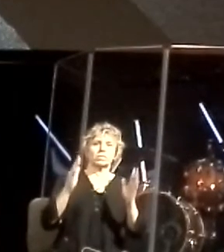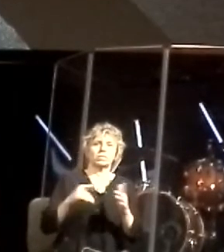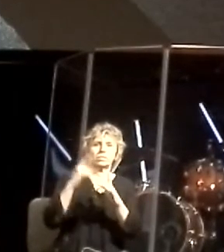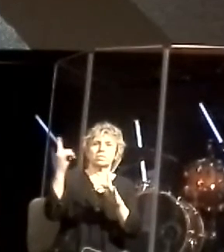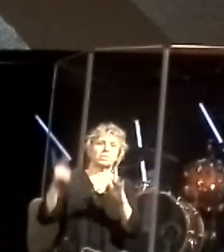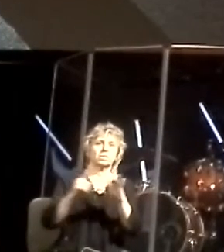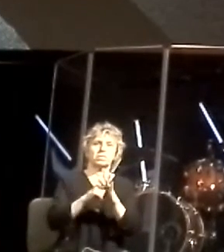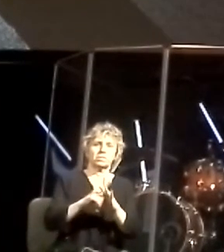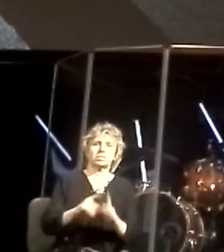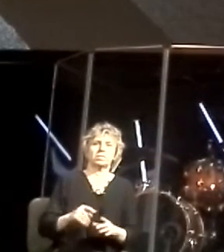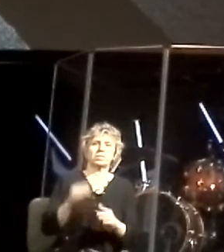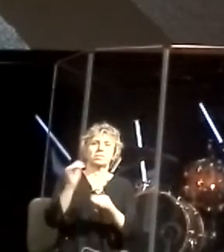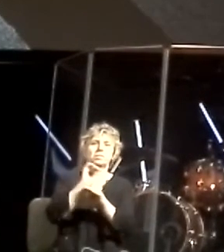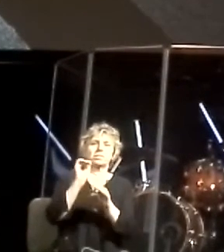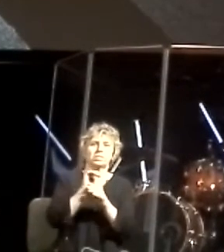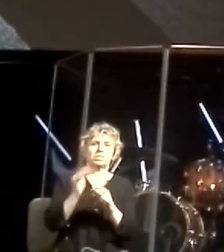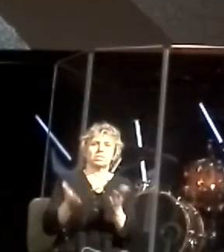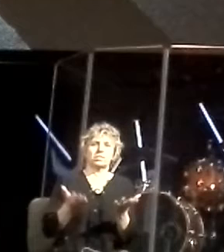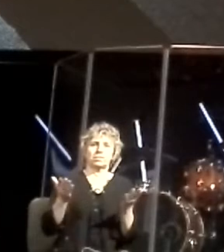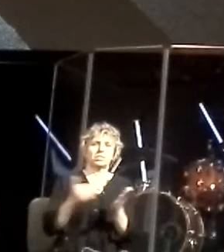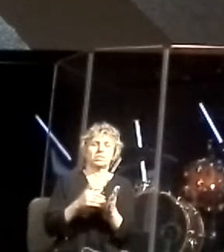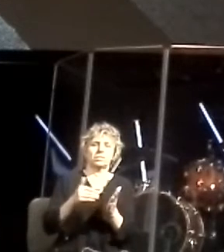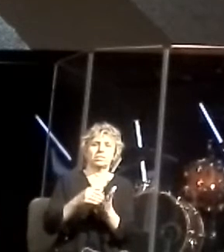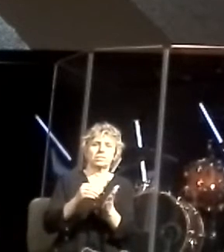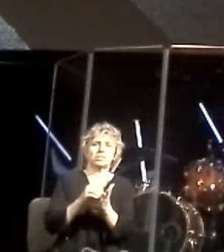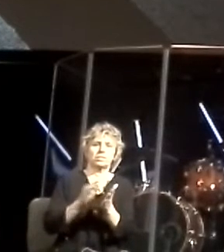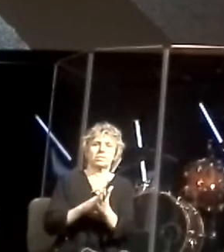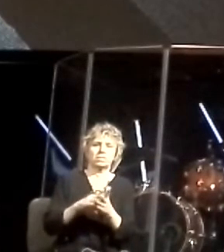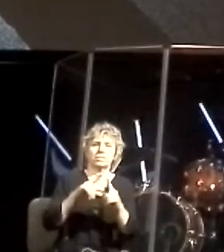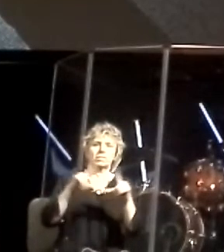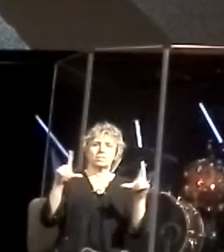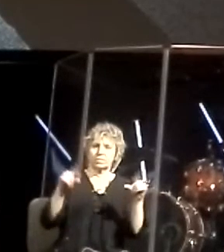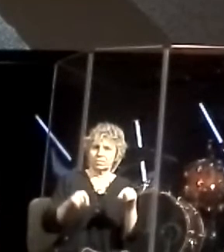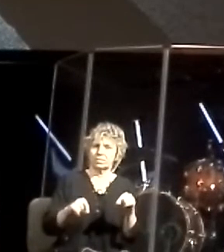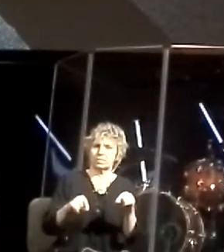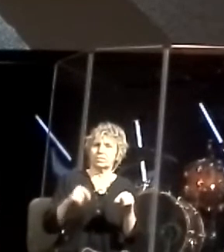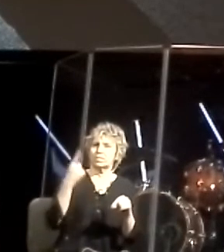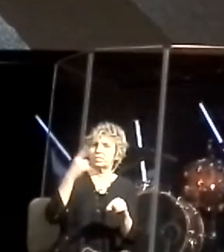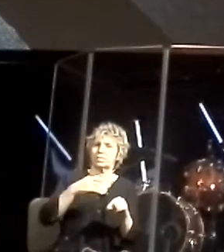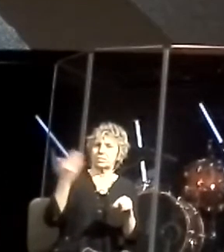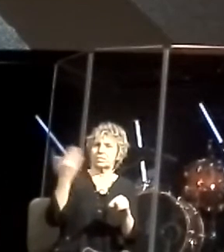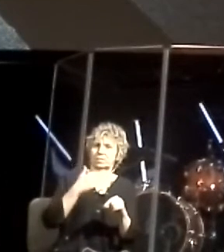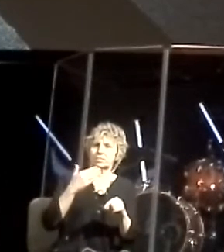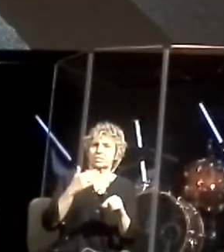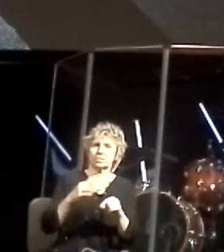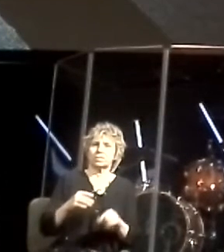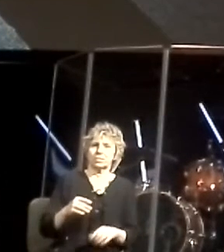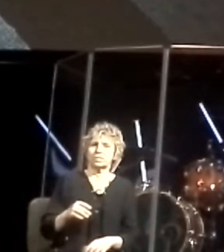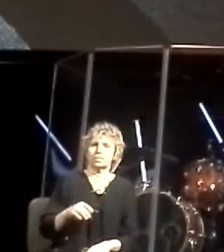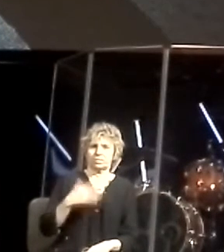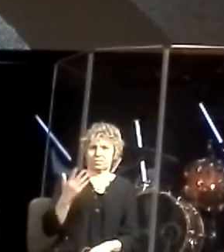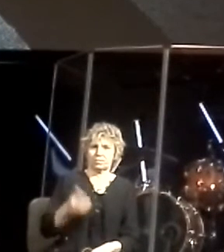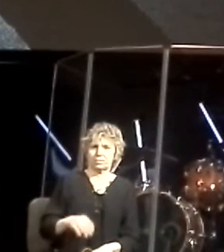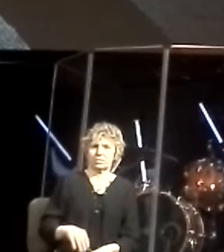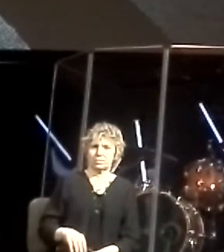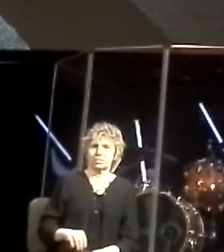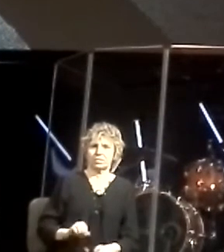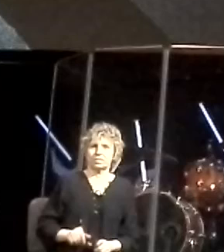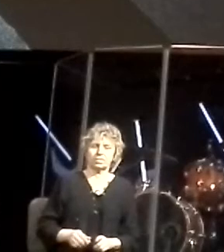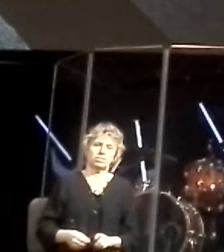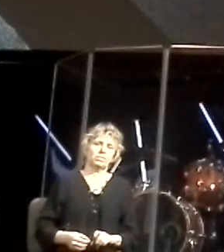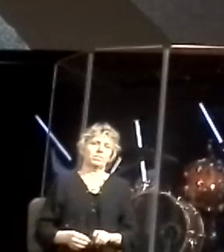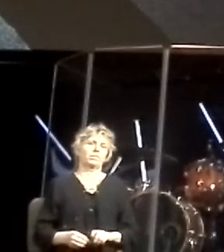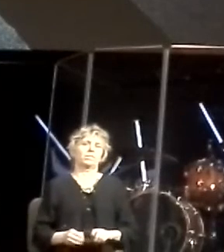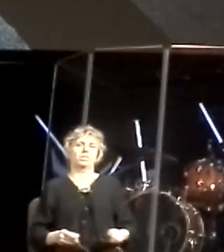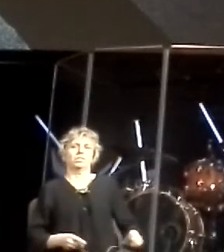your Saturday evening with us. Would you fill out that Connect card that's right in front of you? Drop it off at the Info Center. would love to connect with